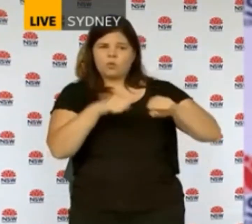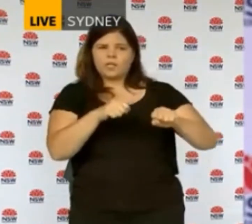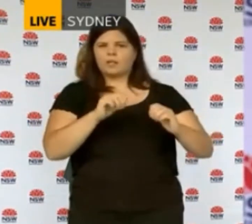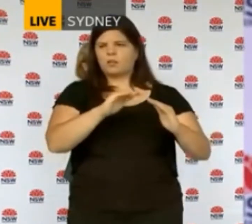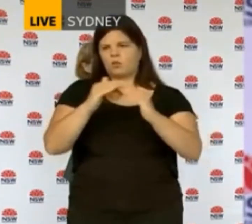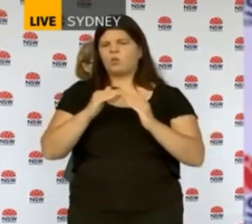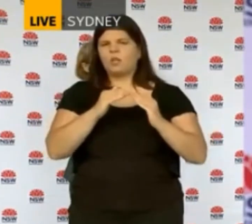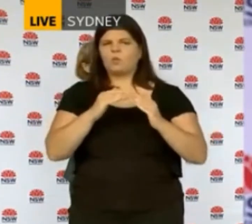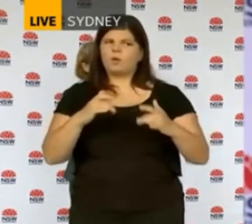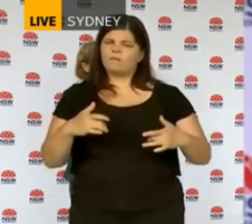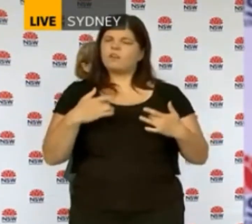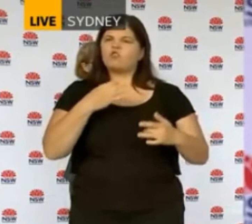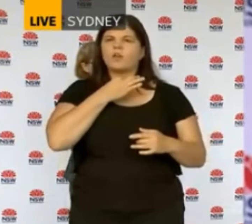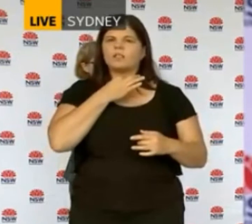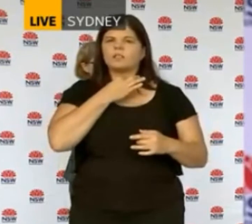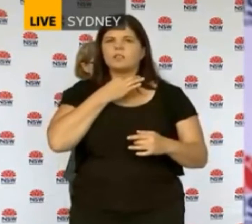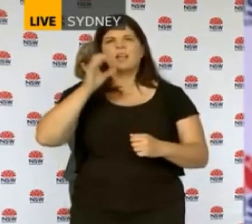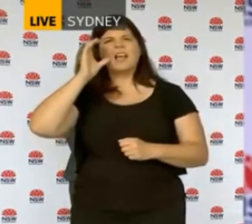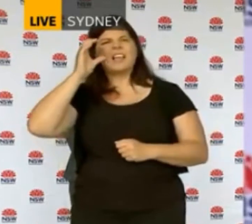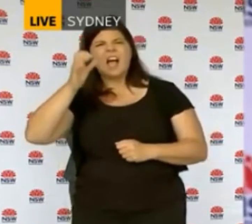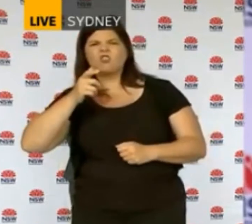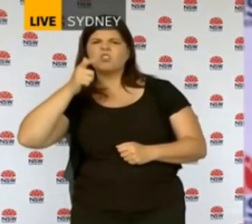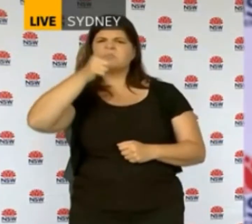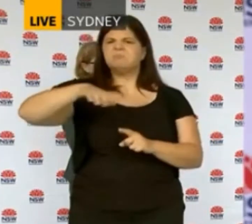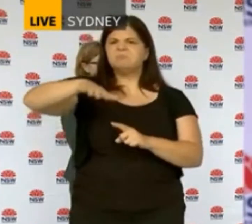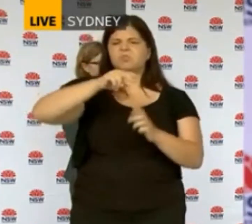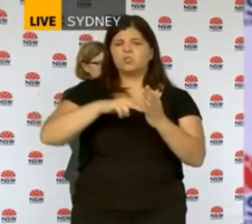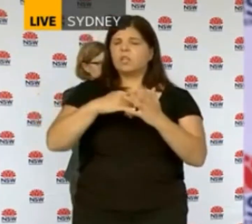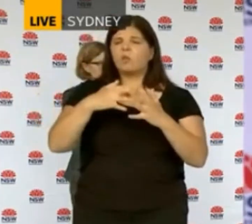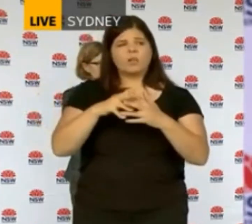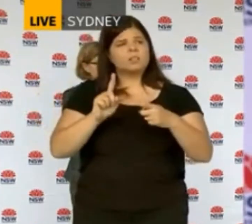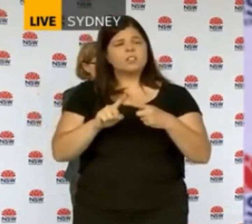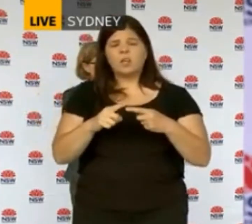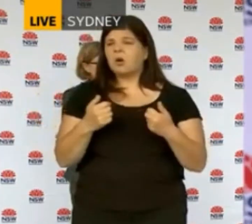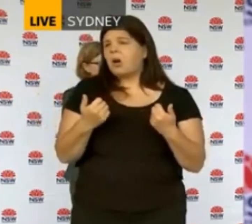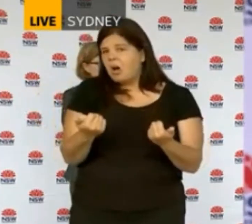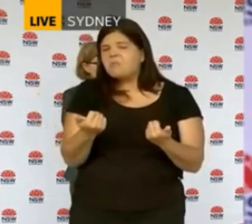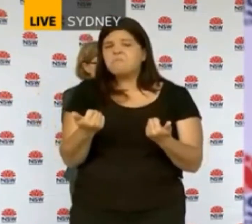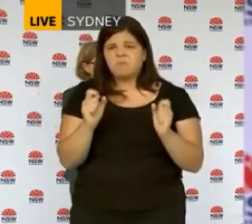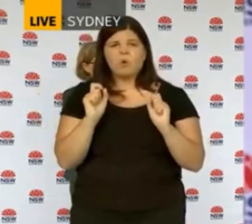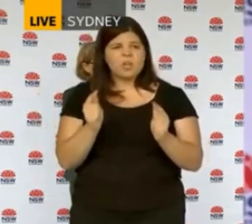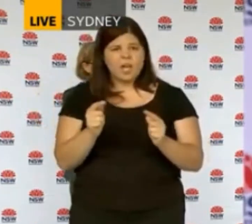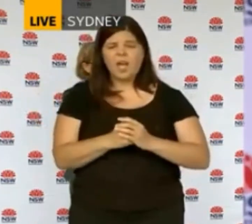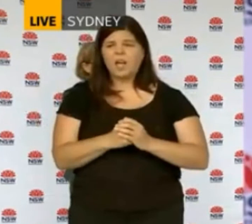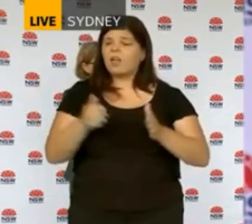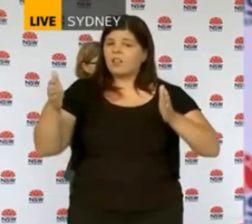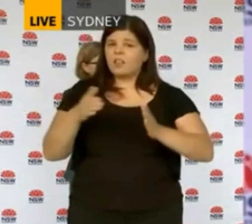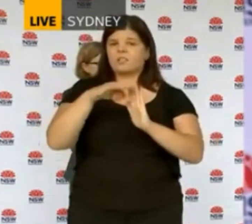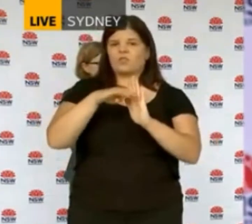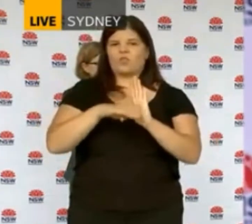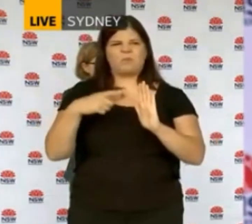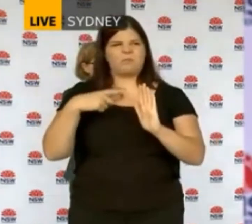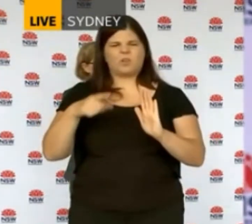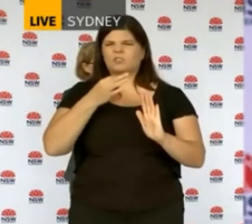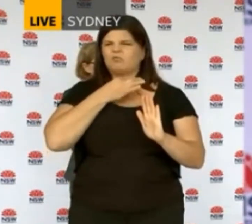we believe there is greatest risk. Regional Rural New South Wales, at this stage, continues to have lesser restrictions because of the